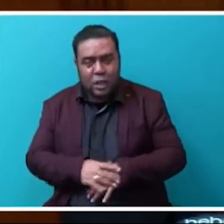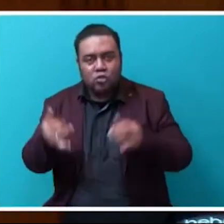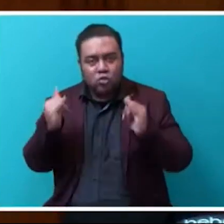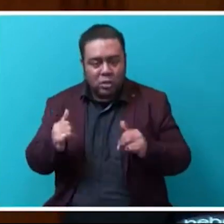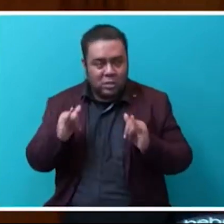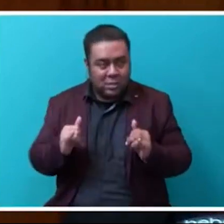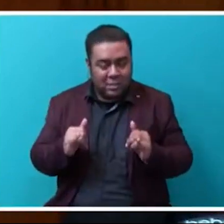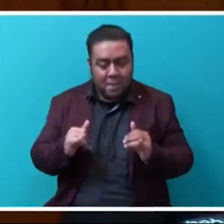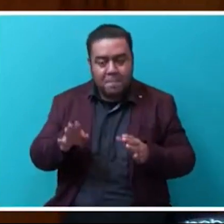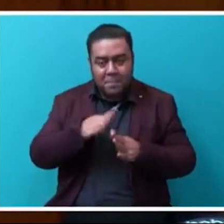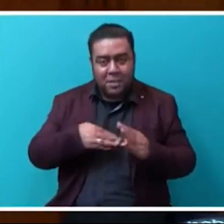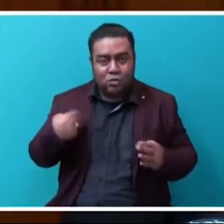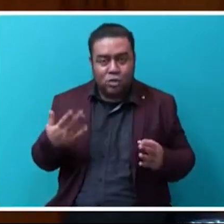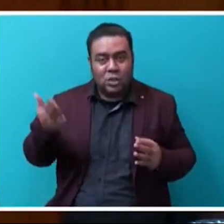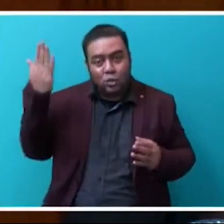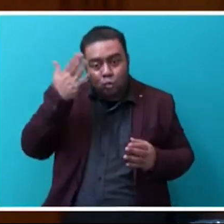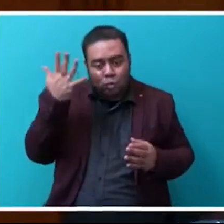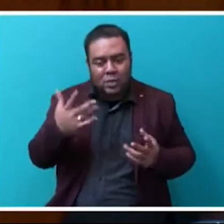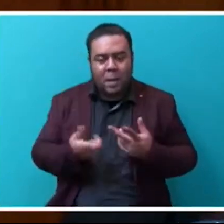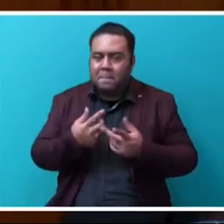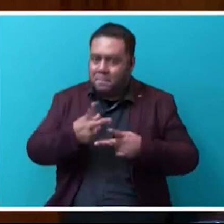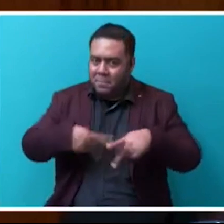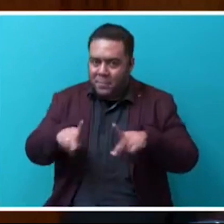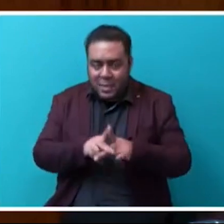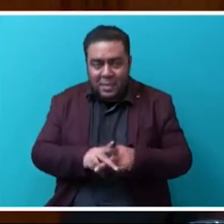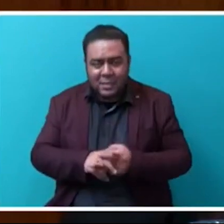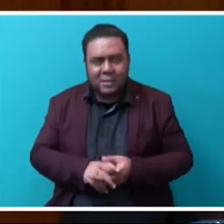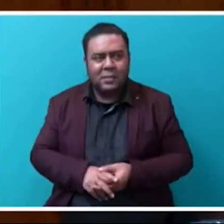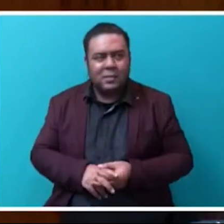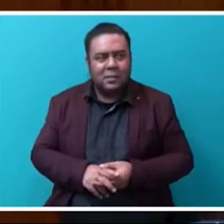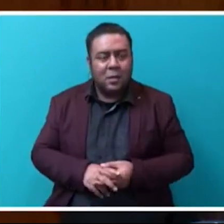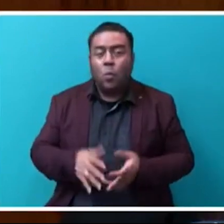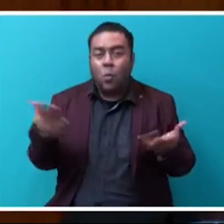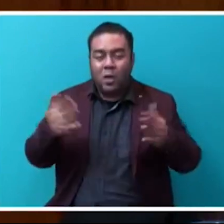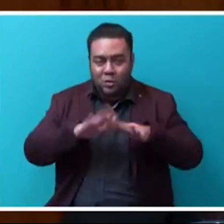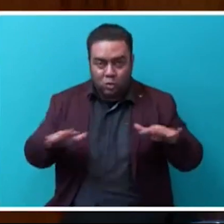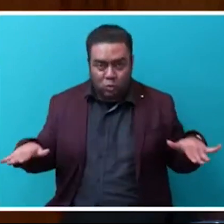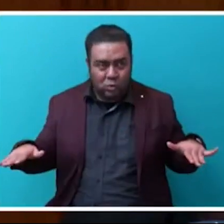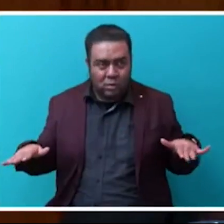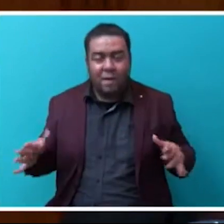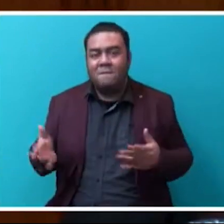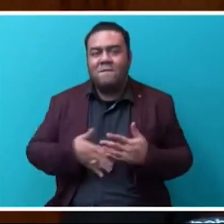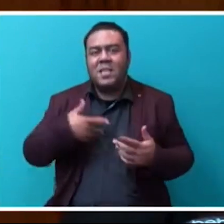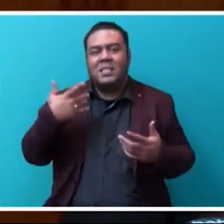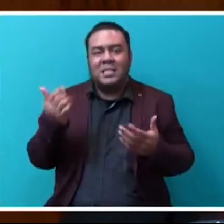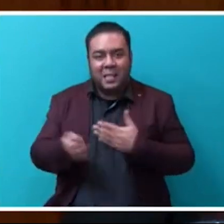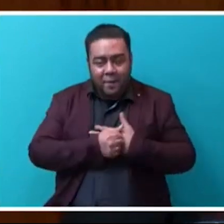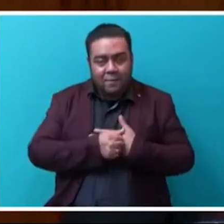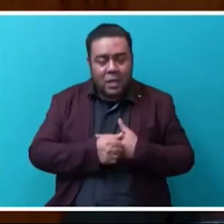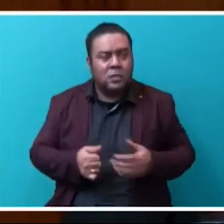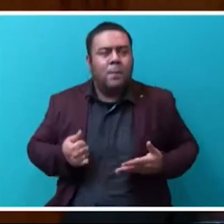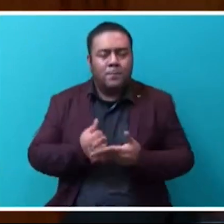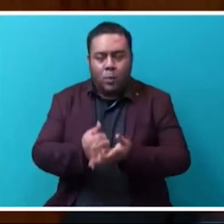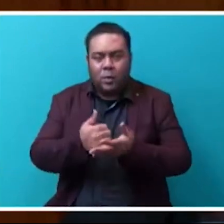ministries. Schools are the optimal place to foster environments where children feel safe, supported, and empowered